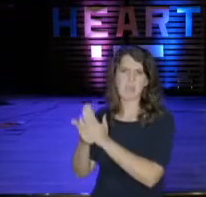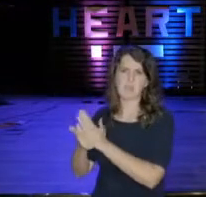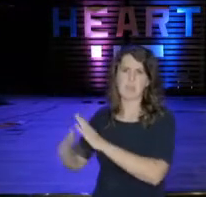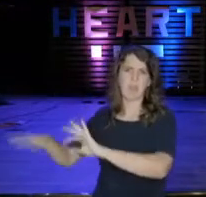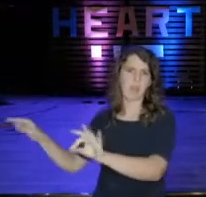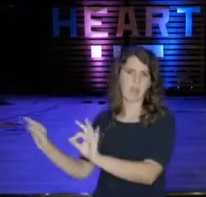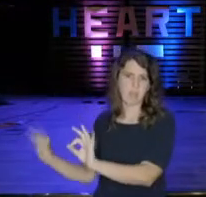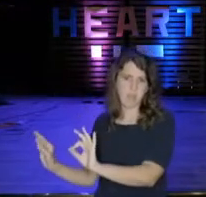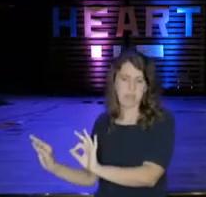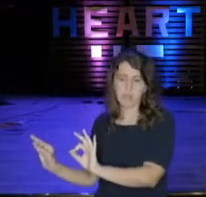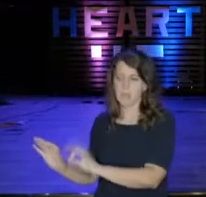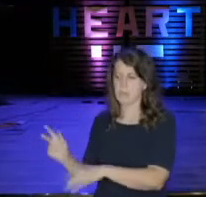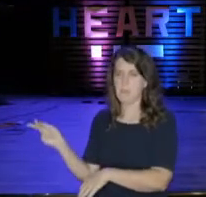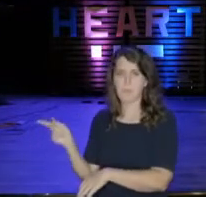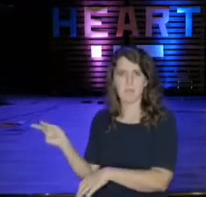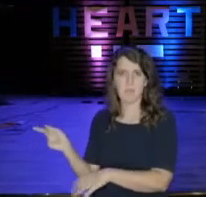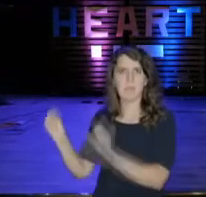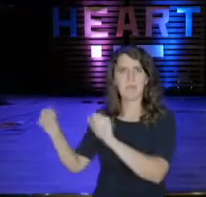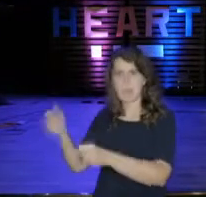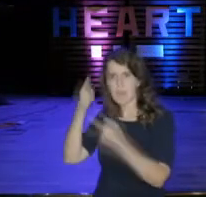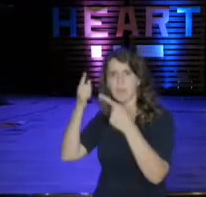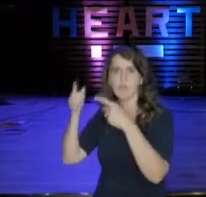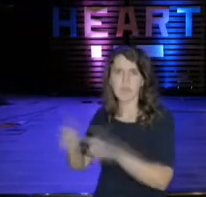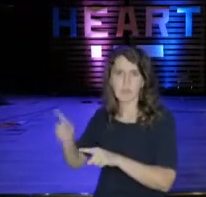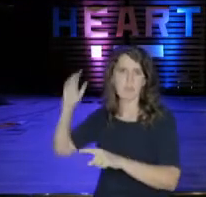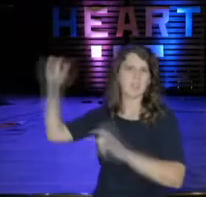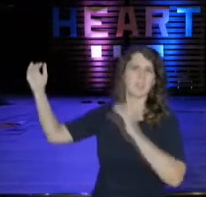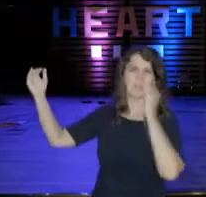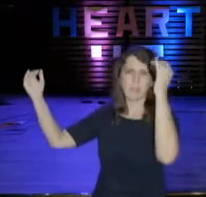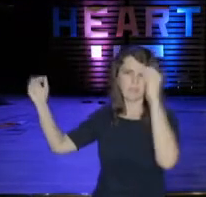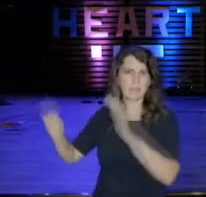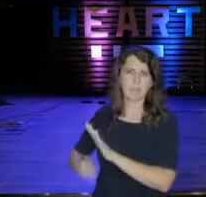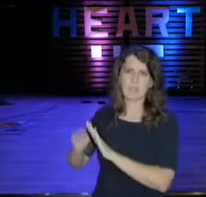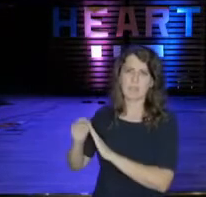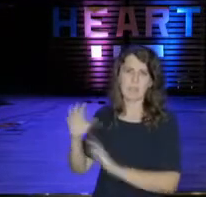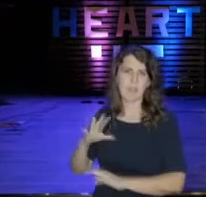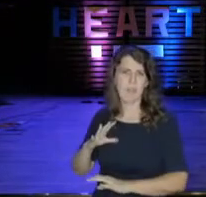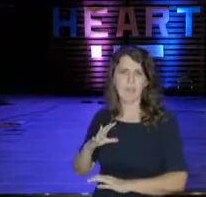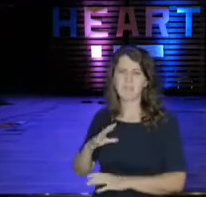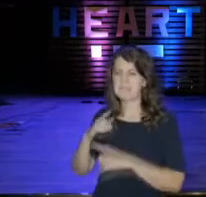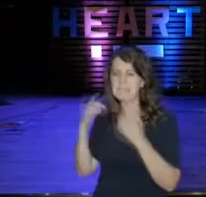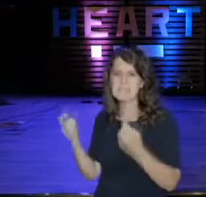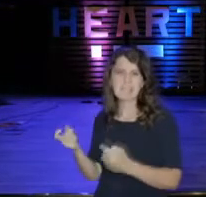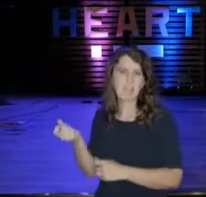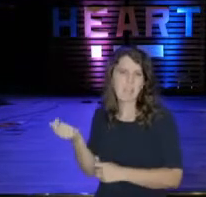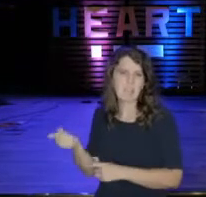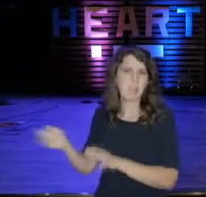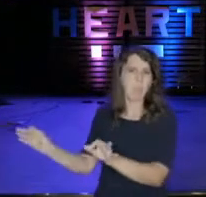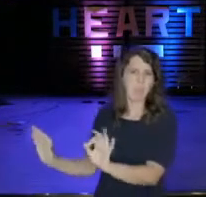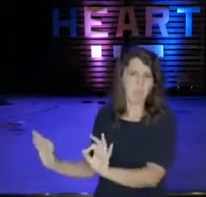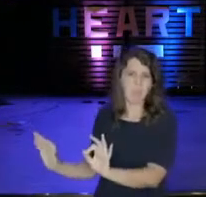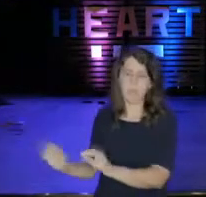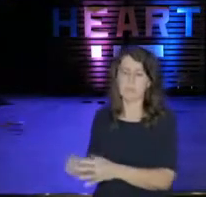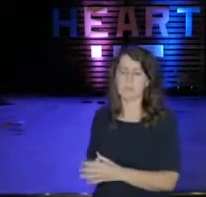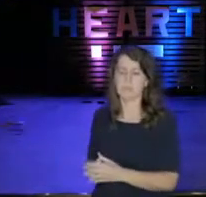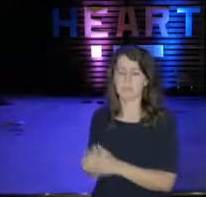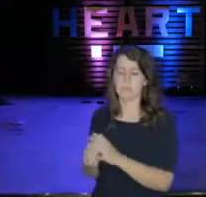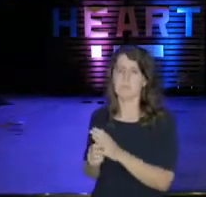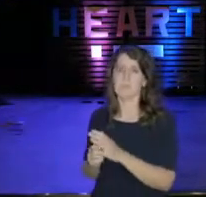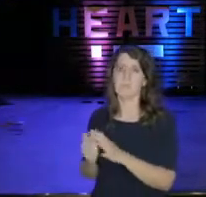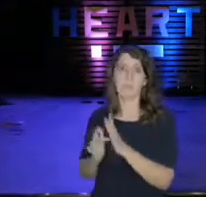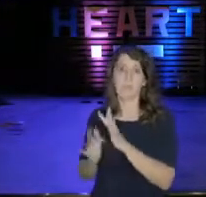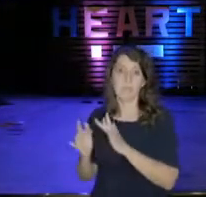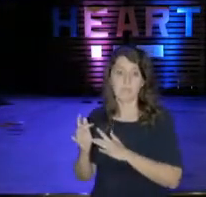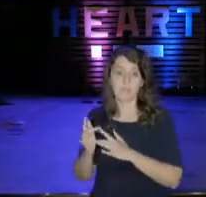They're consenting adults. It's not a big deal, a little sin, no problem. He doesn't condemn